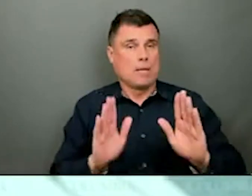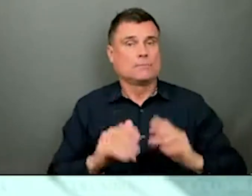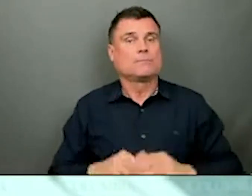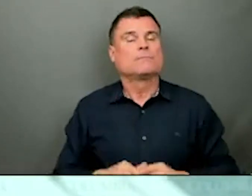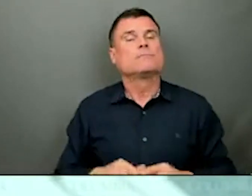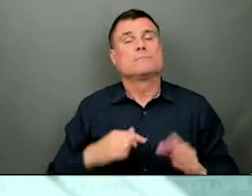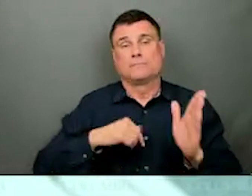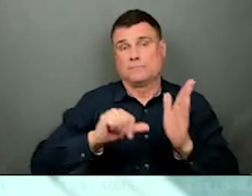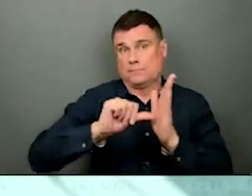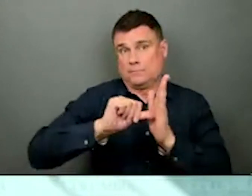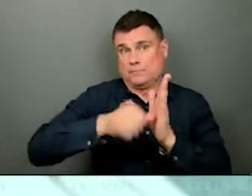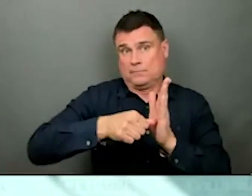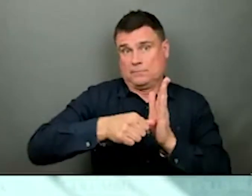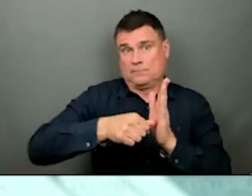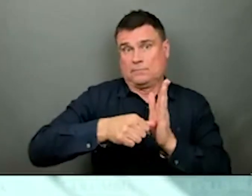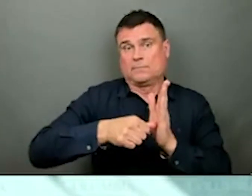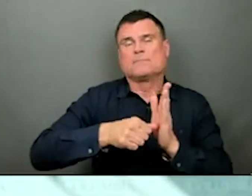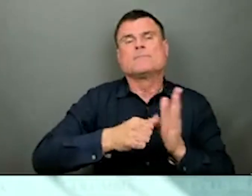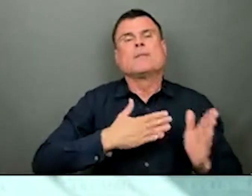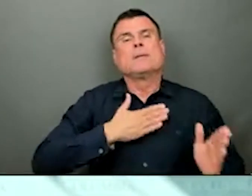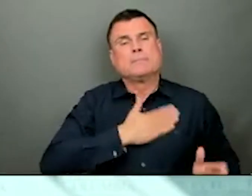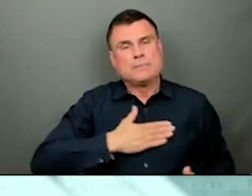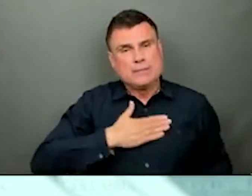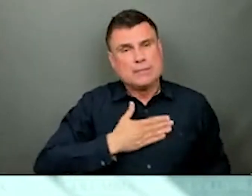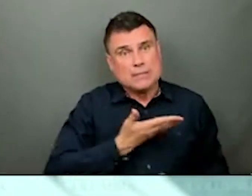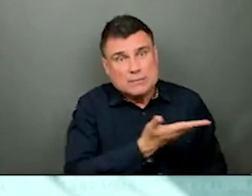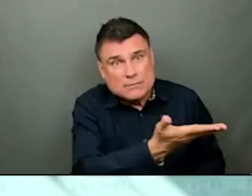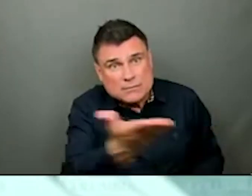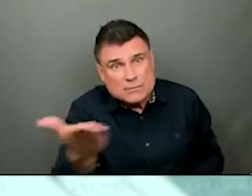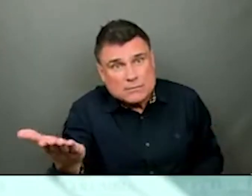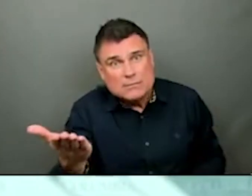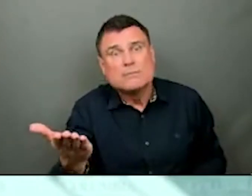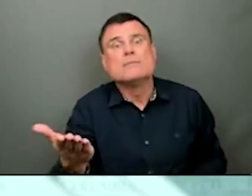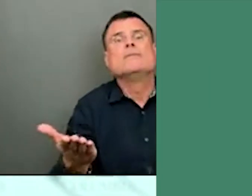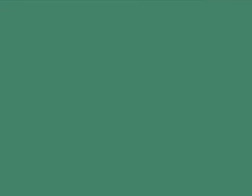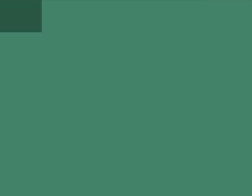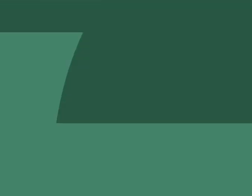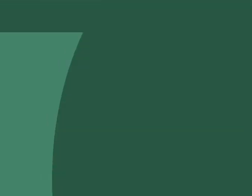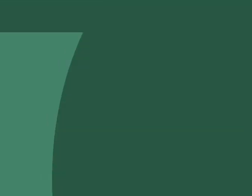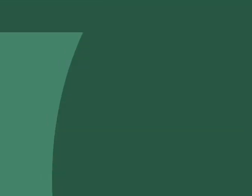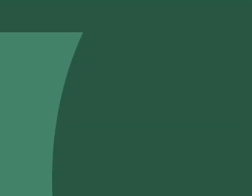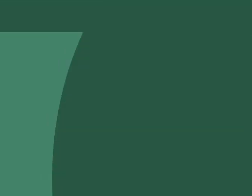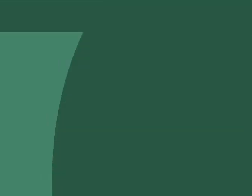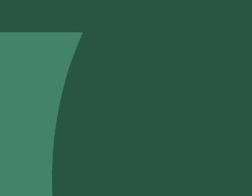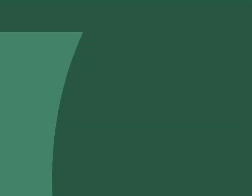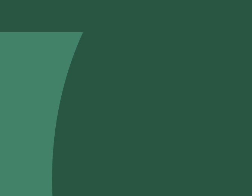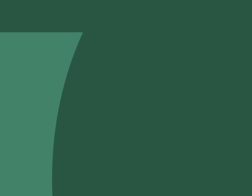so much outreach on that question. But there are other streams to distribute vaccine, and we're doing that as well.